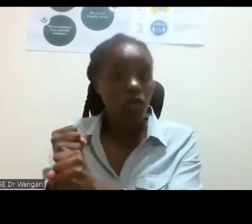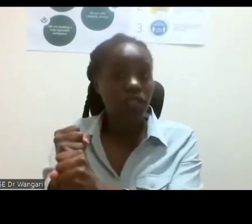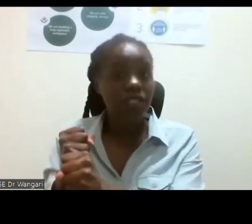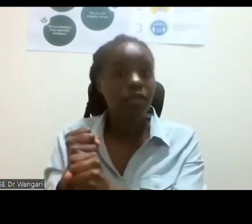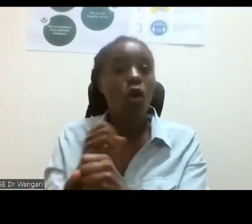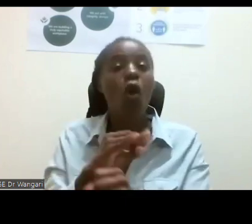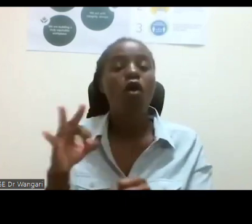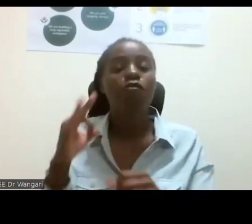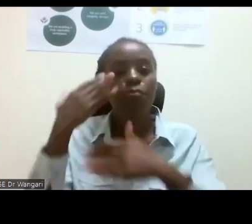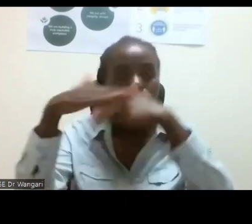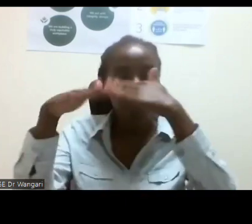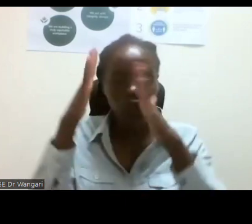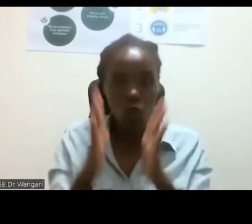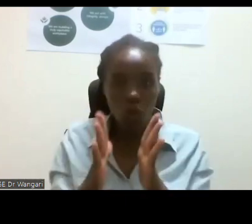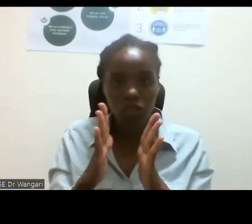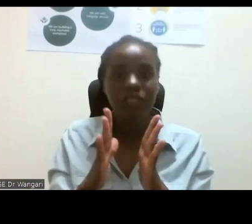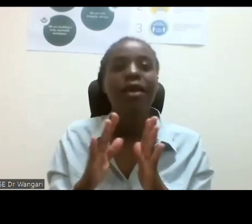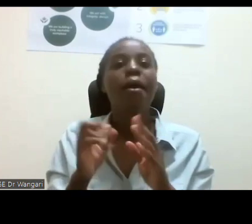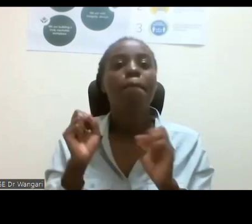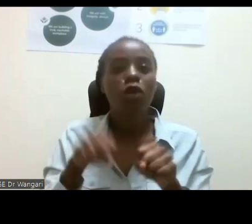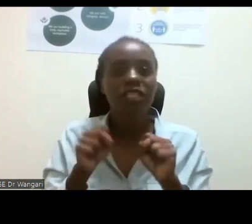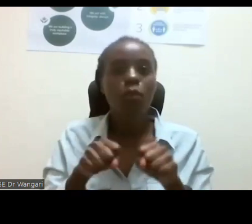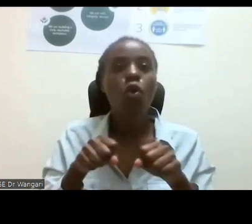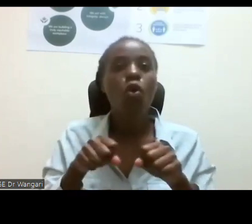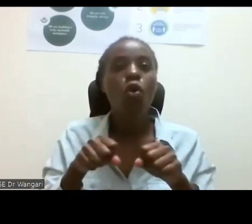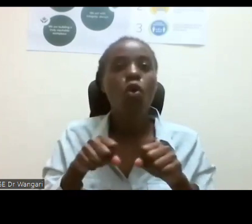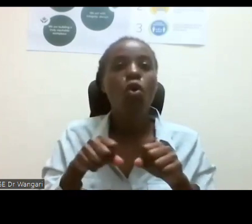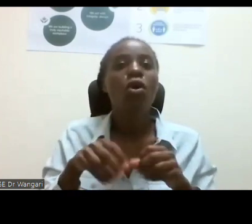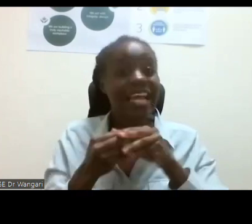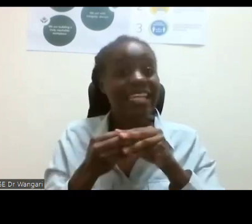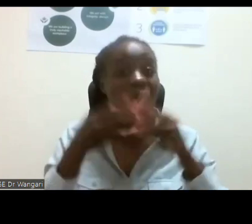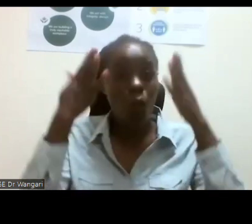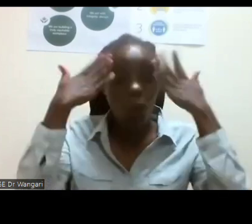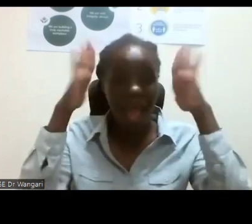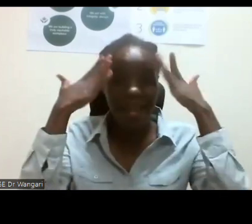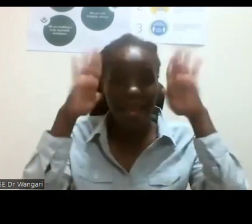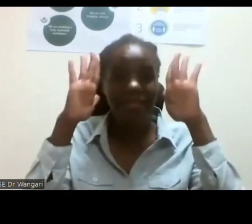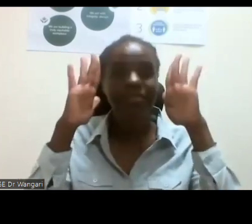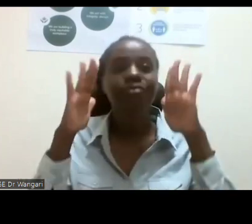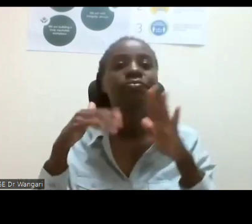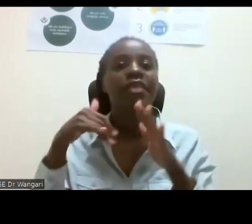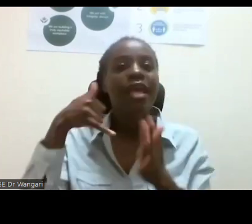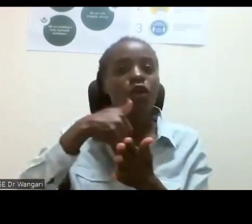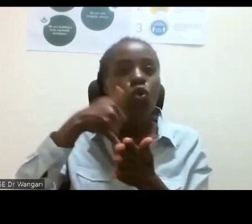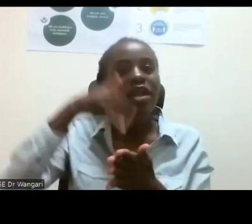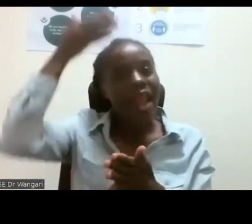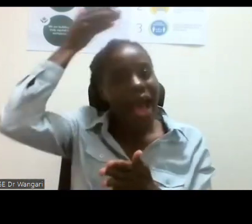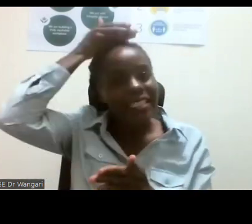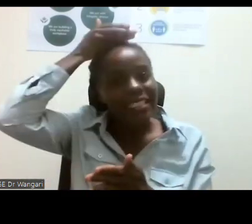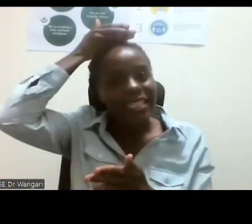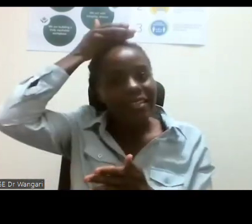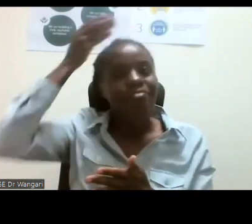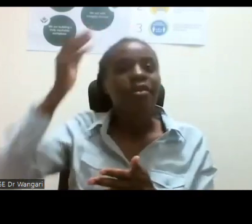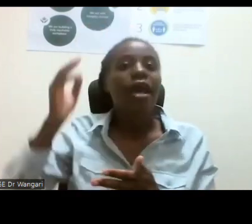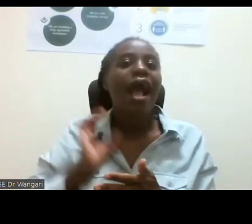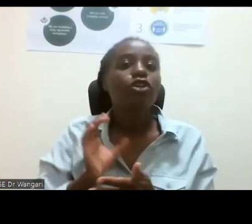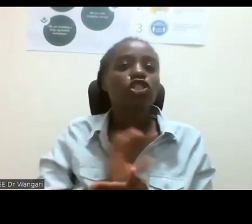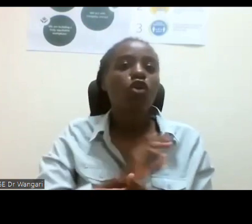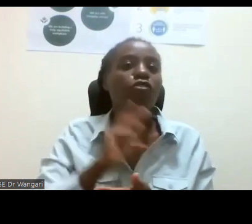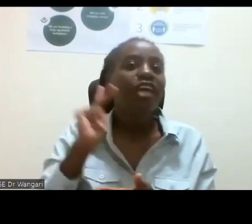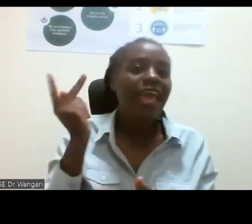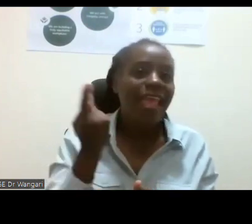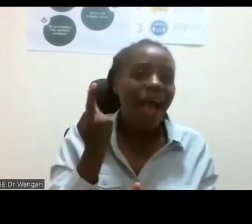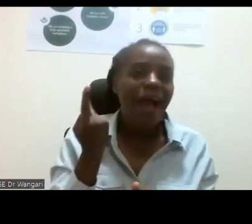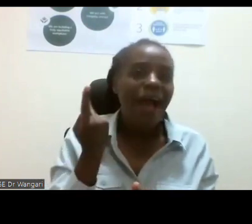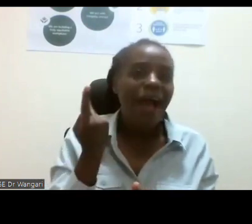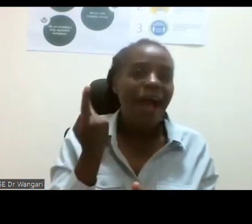and concern on medicalization of FGM, e.g. the Nursing Council of Kenya, the Kenya Clinical Officers Council,